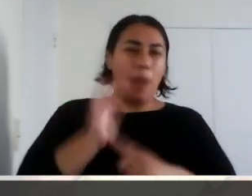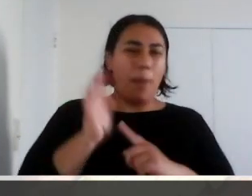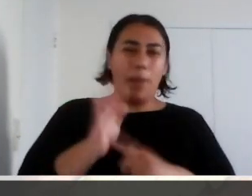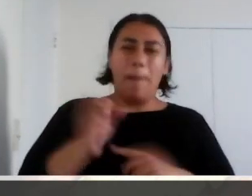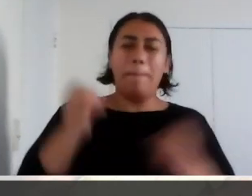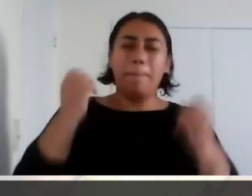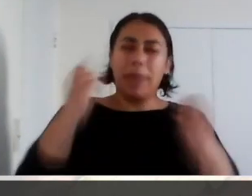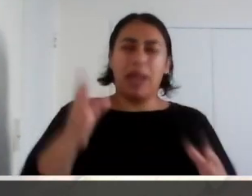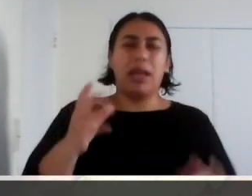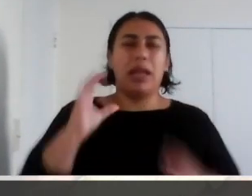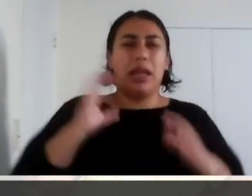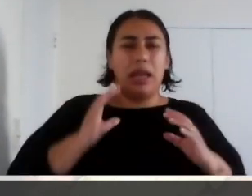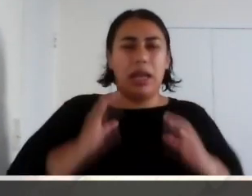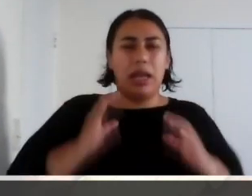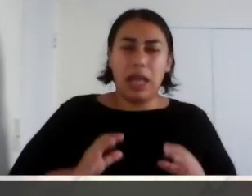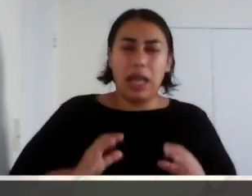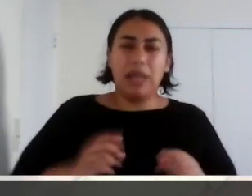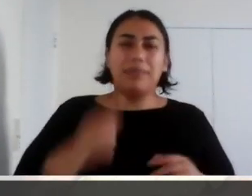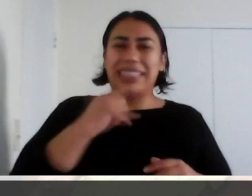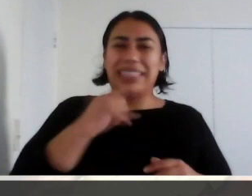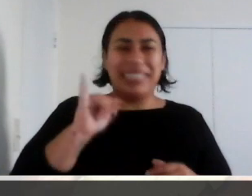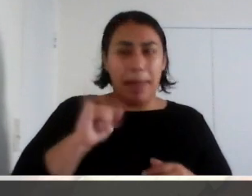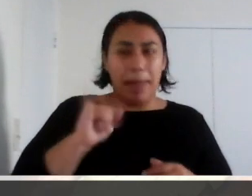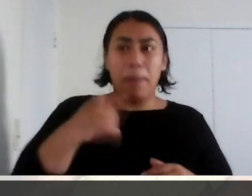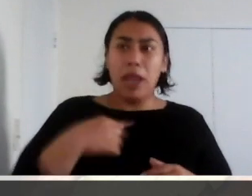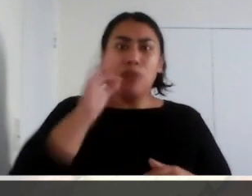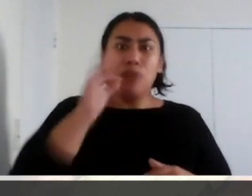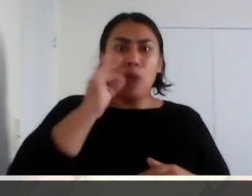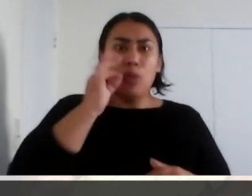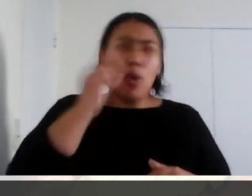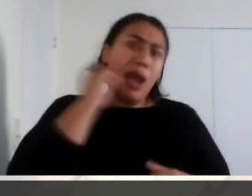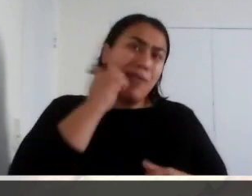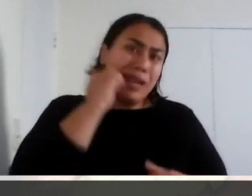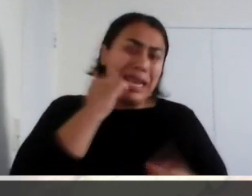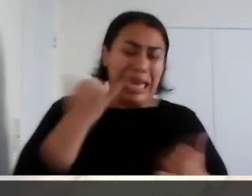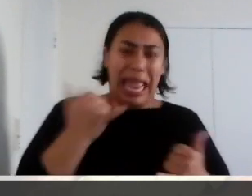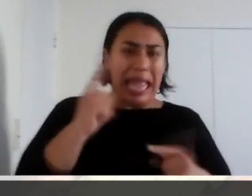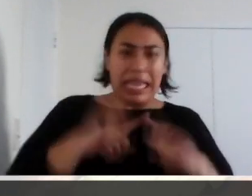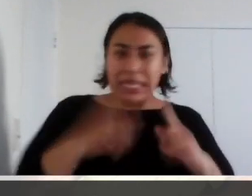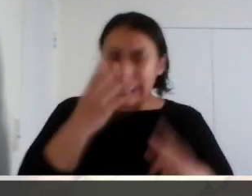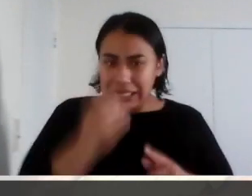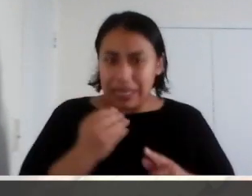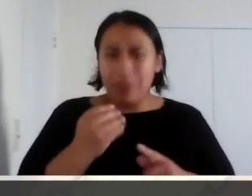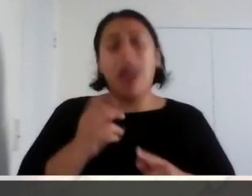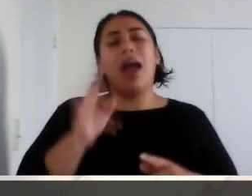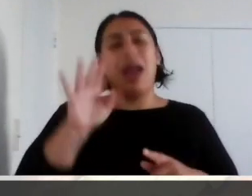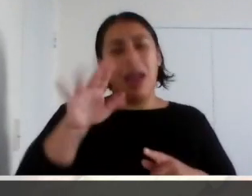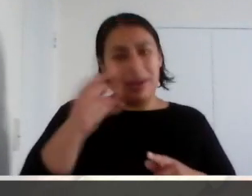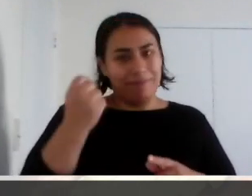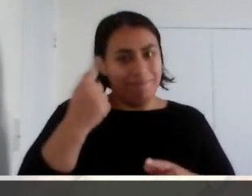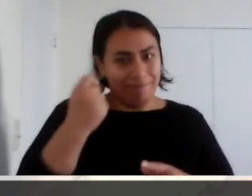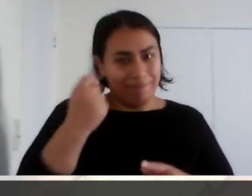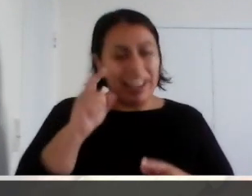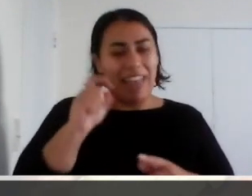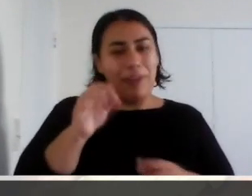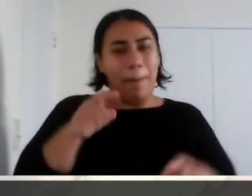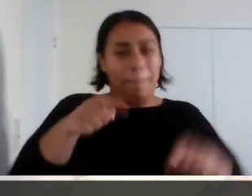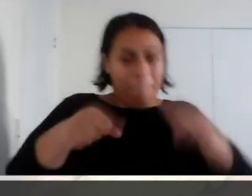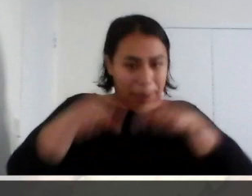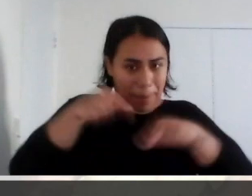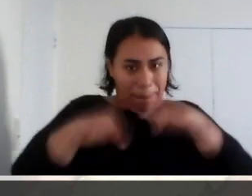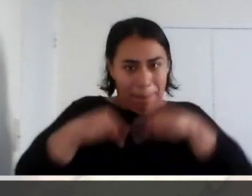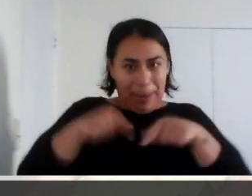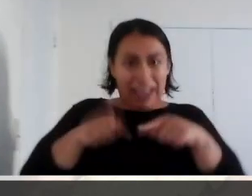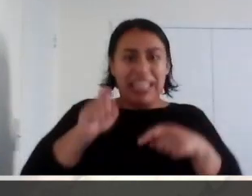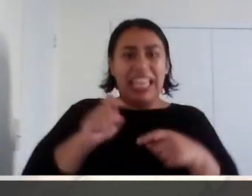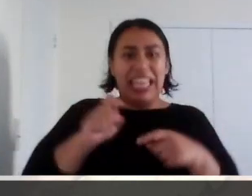in using sleep medications. This scenario is quite common for our patients using cannabis for sleep,